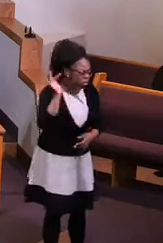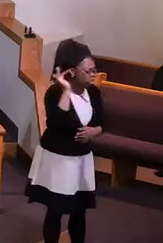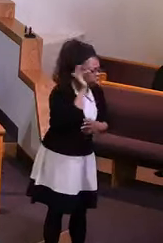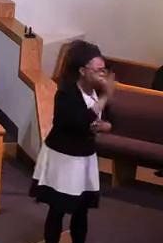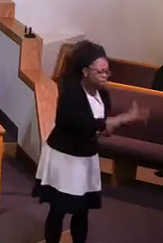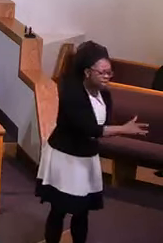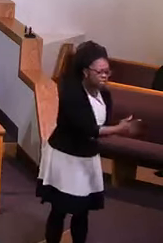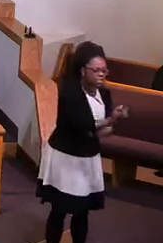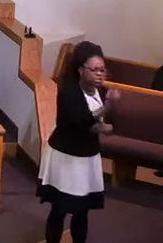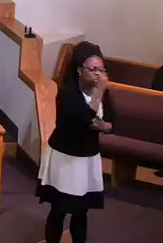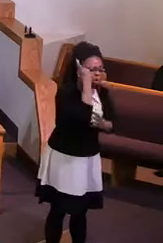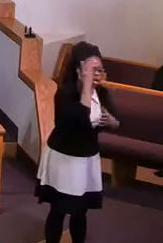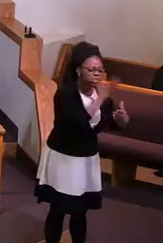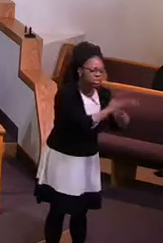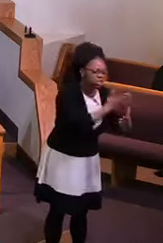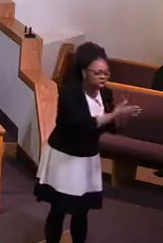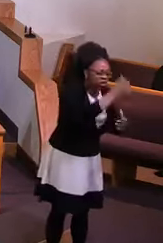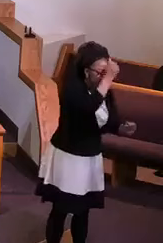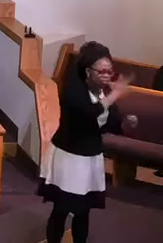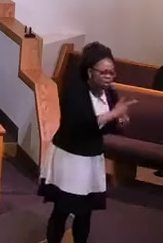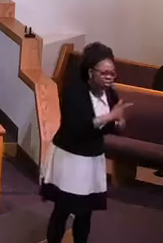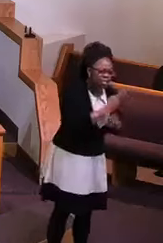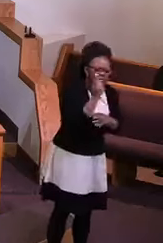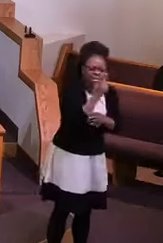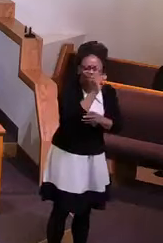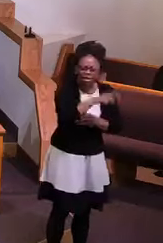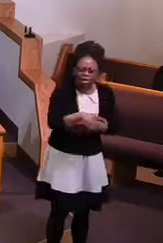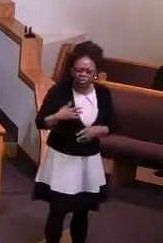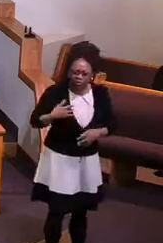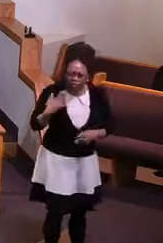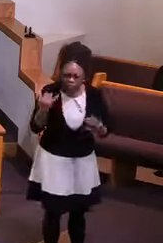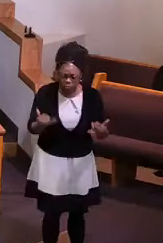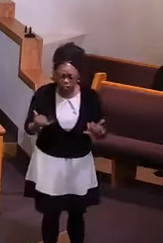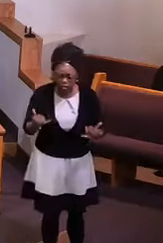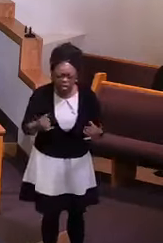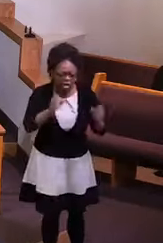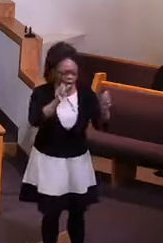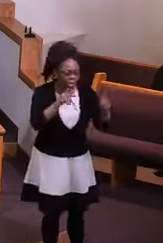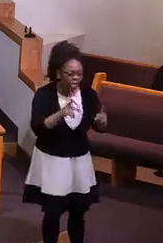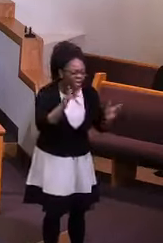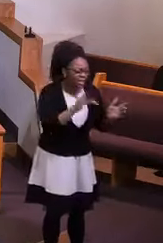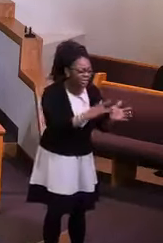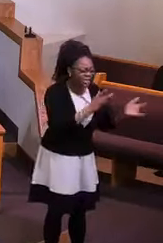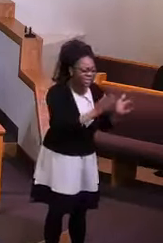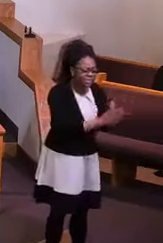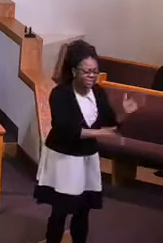brother. Somebody ought to be pulling it right now. Jesus left a crowd,